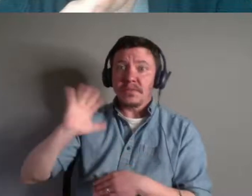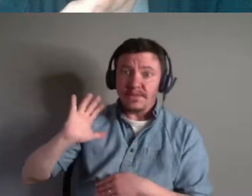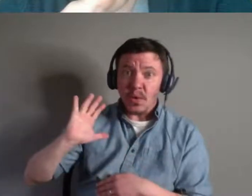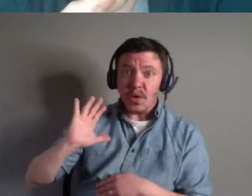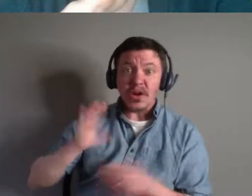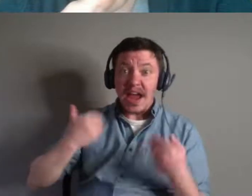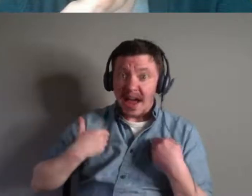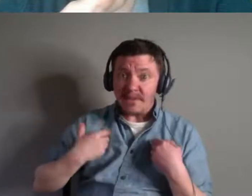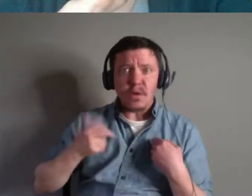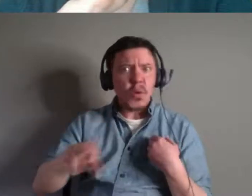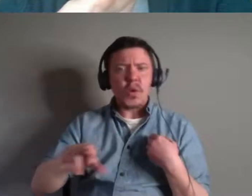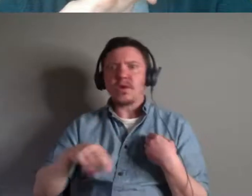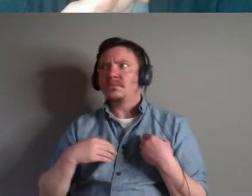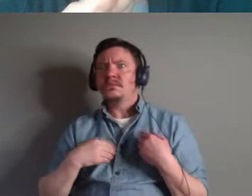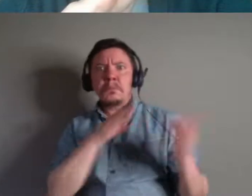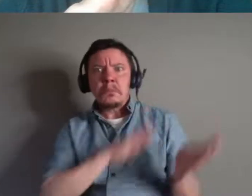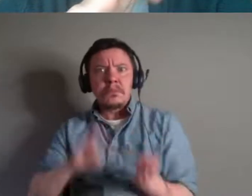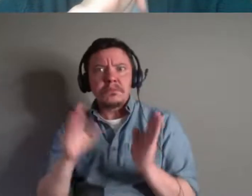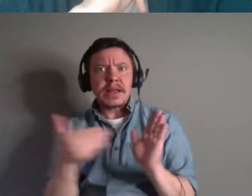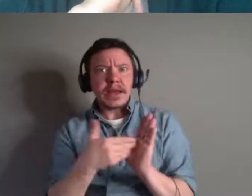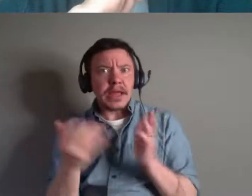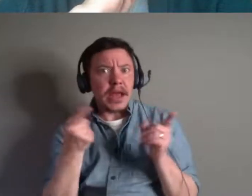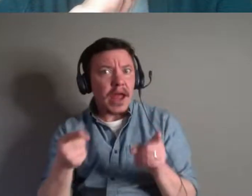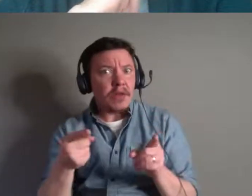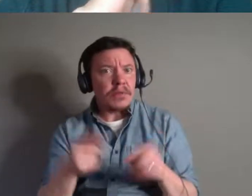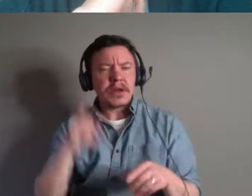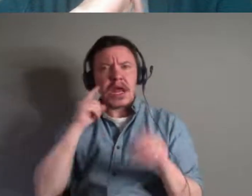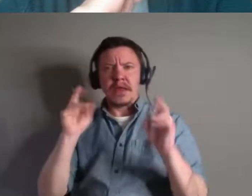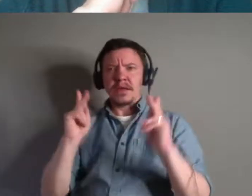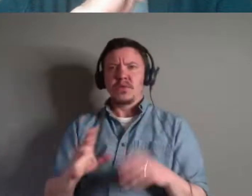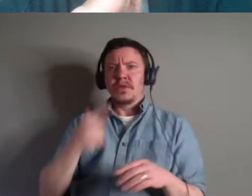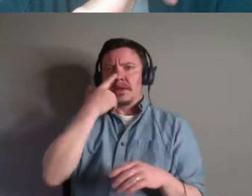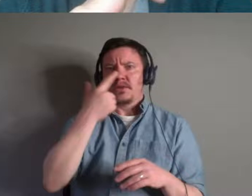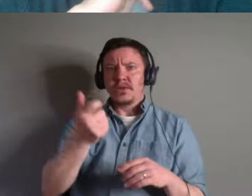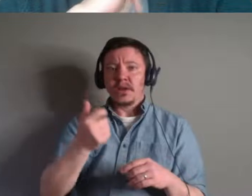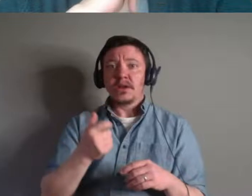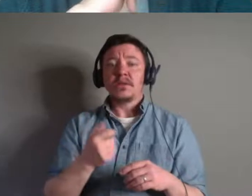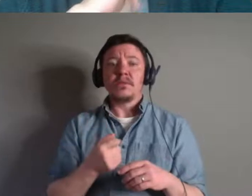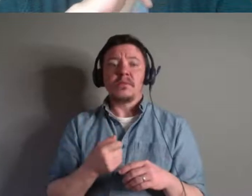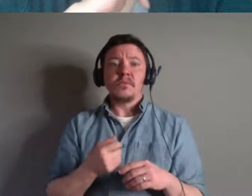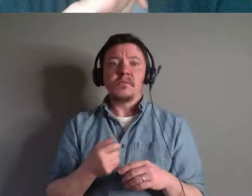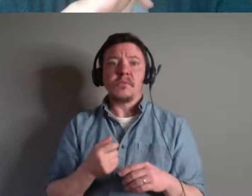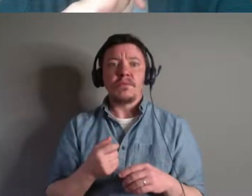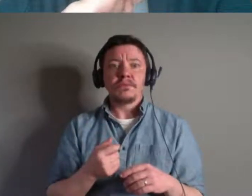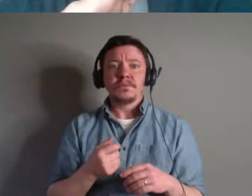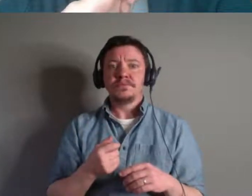if so, I think this person is interested in if it would be